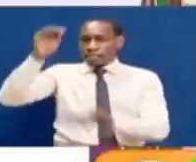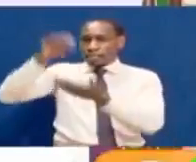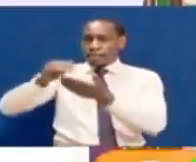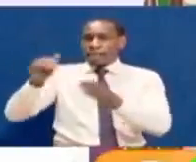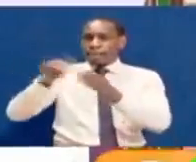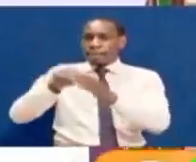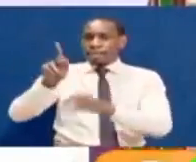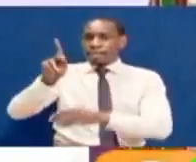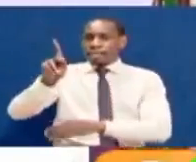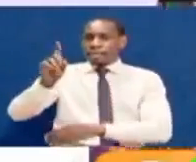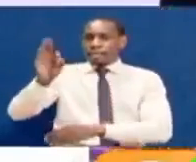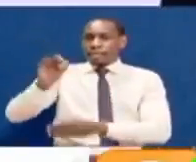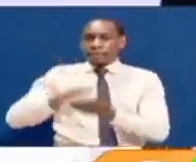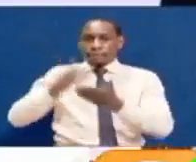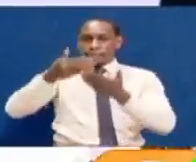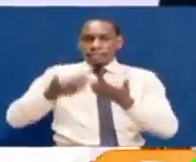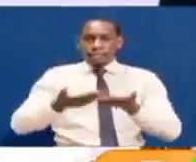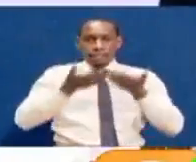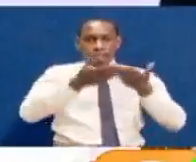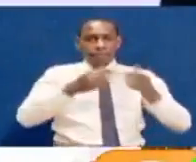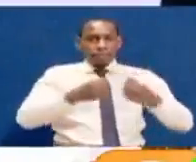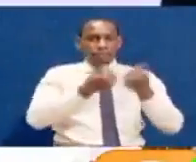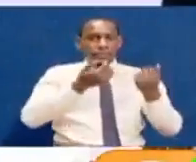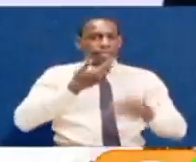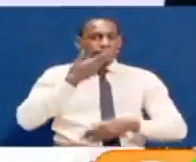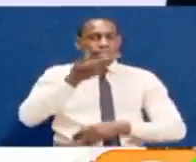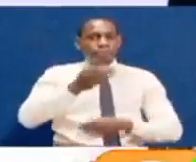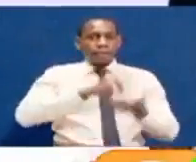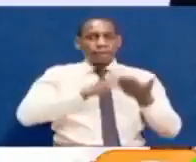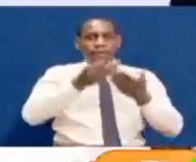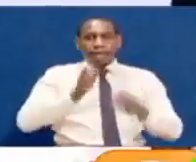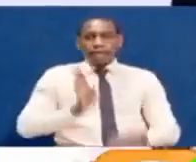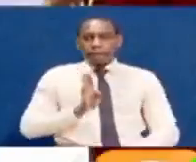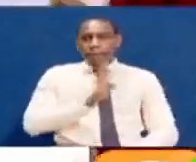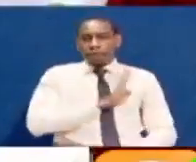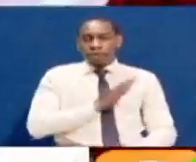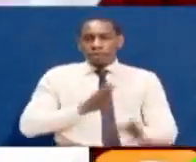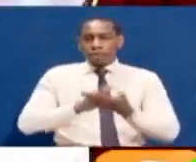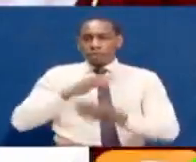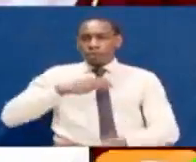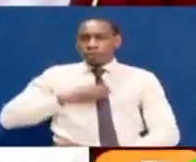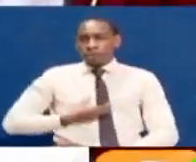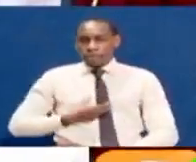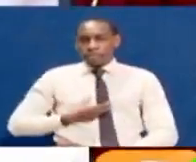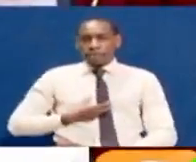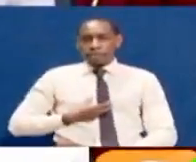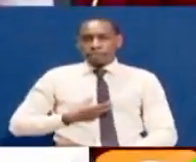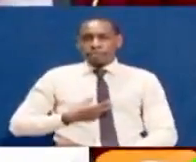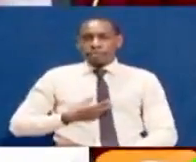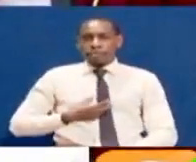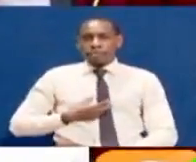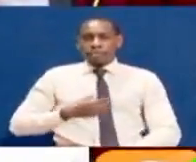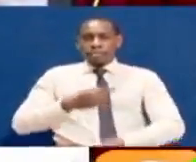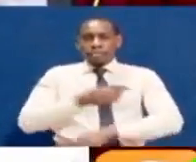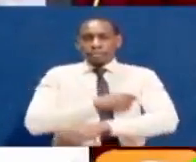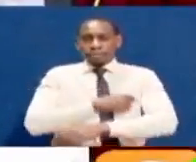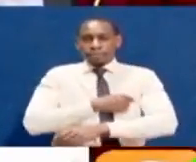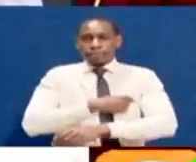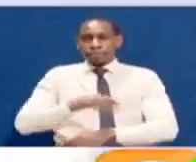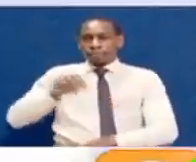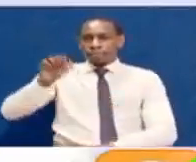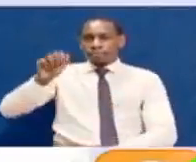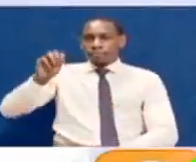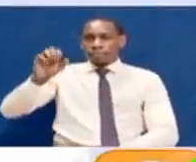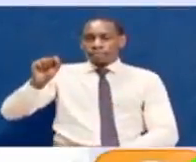members of the forces. The cheque was presented to the Emergency Response Fund Board by retired Chief of the Defence Forces, Samson Mwatete,